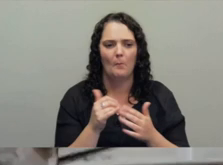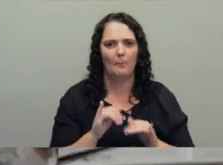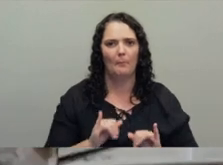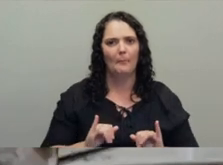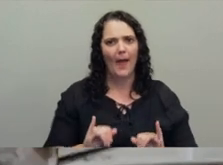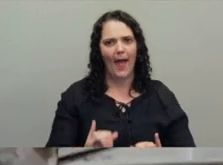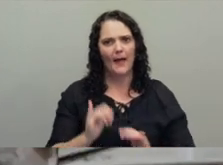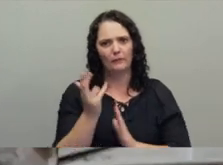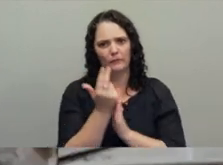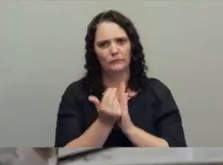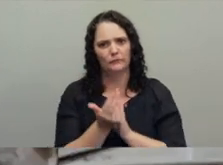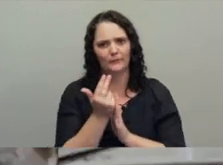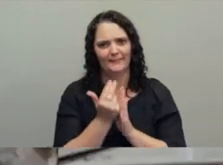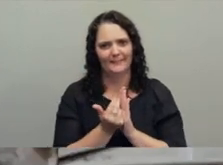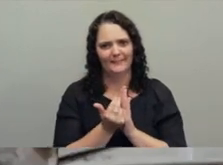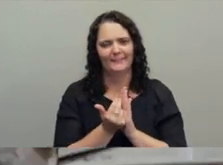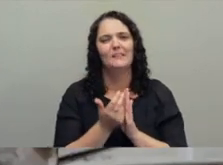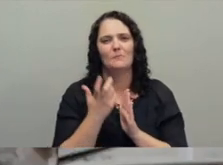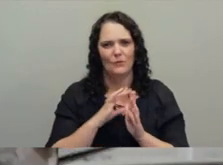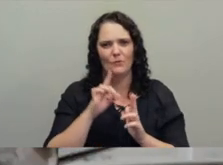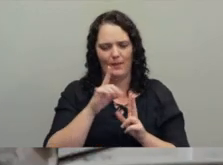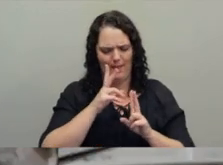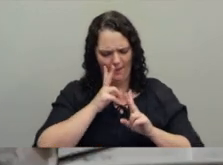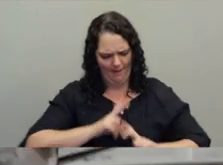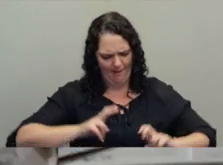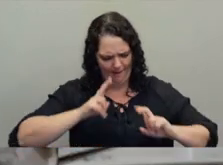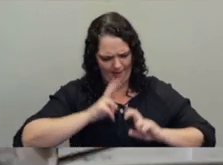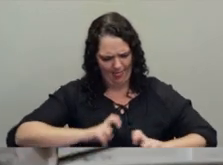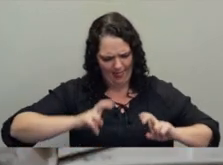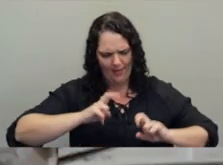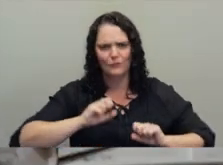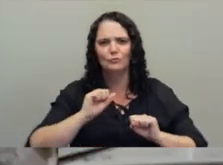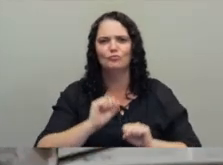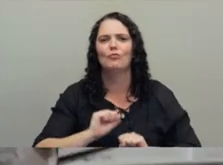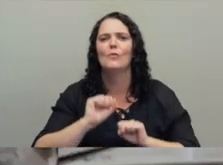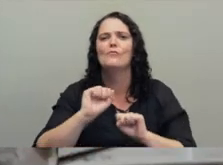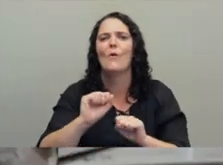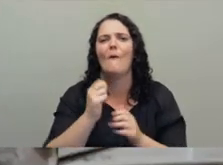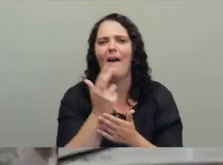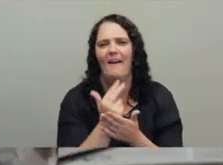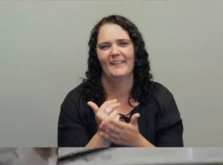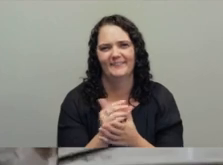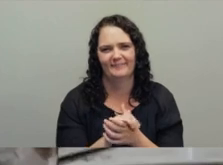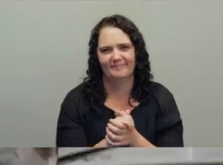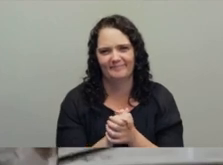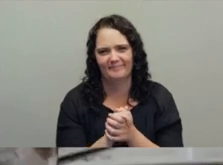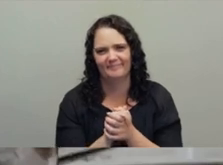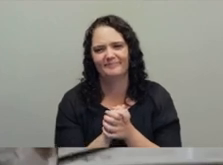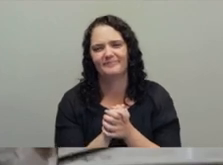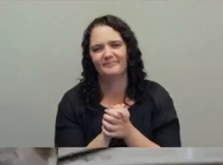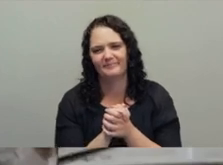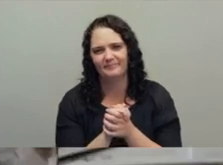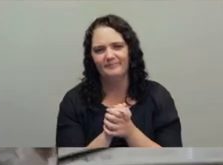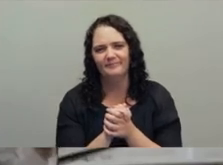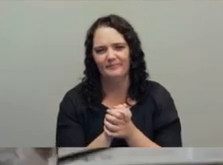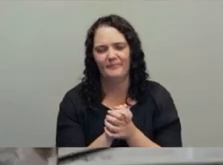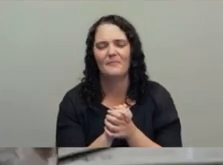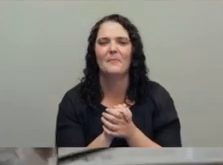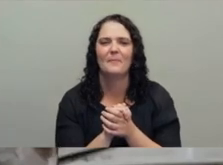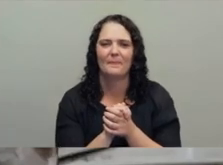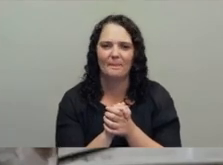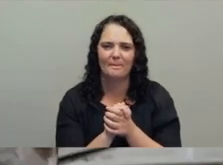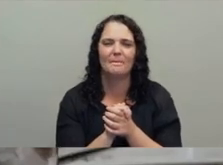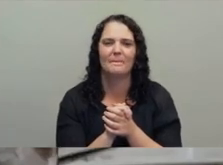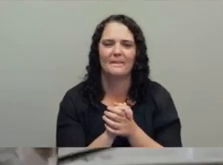Okay, so I'm looking at the comments now. All right, bad hair. Venus is having a bad hair day for somebody. Bad drawing